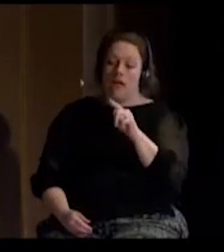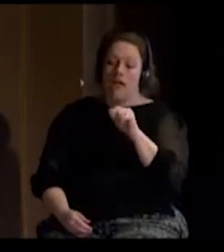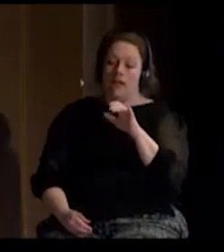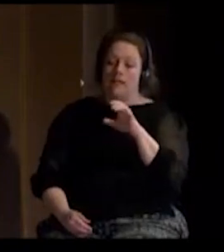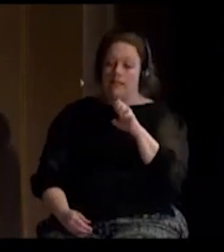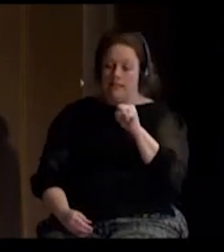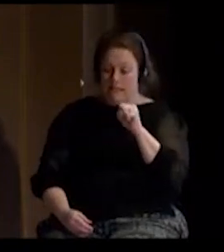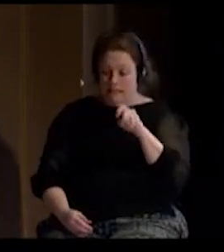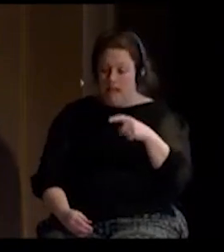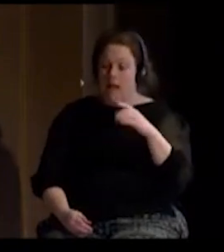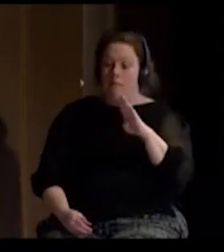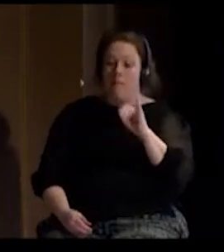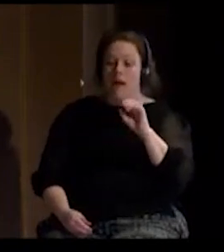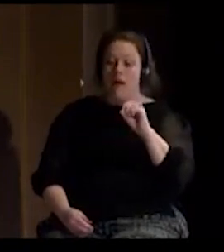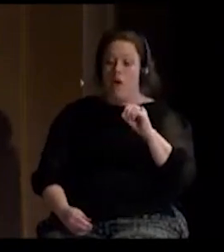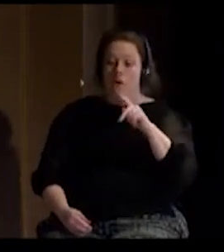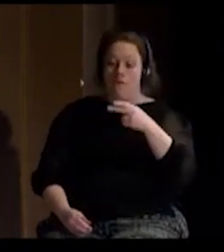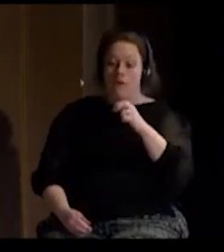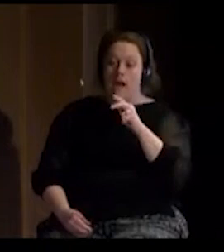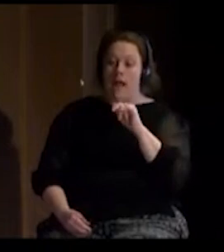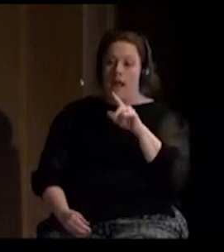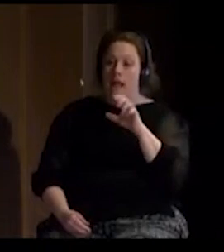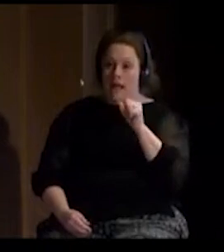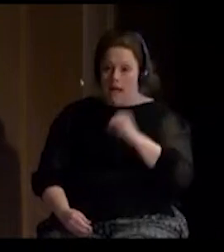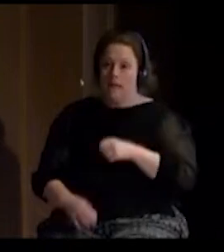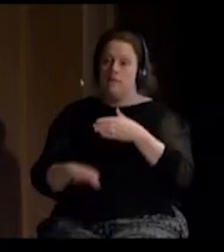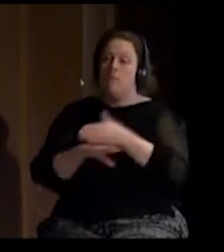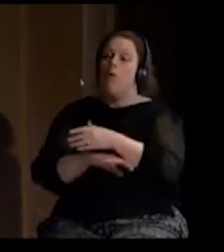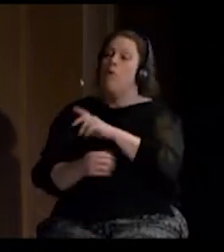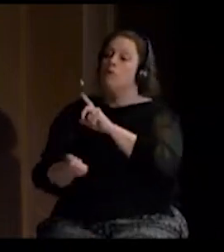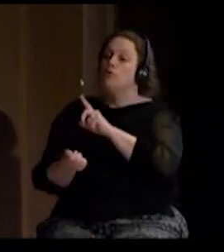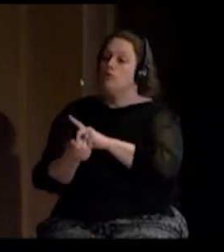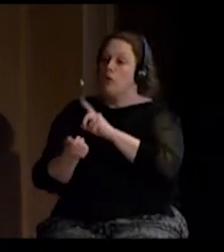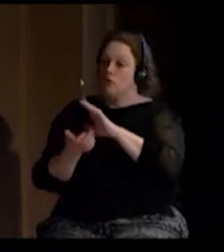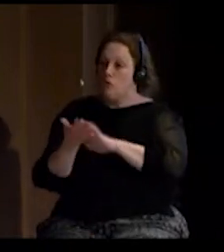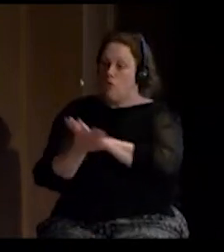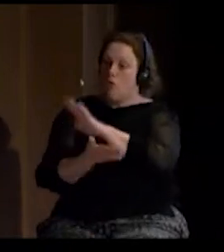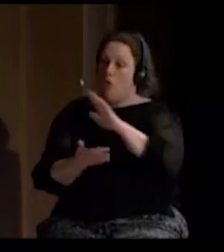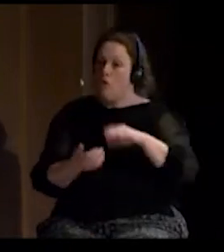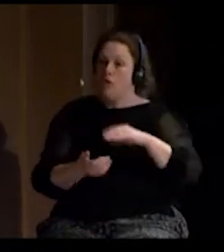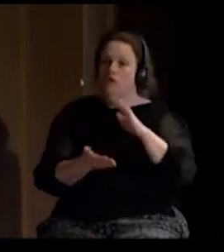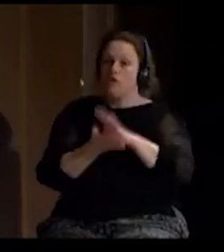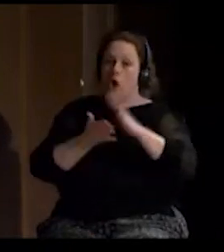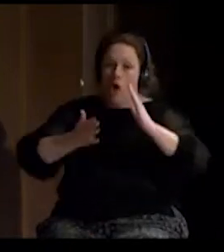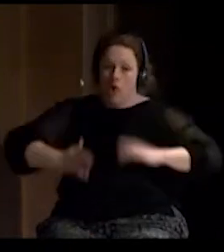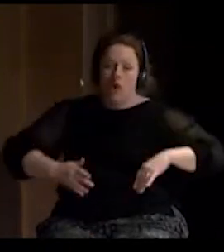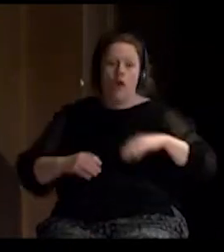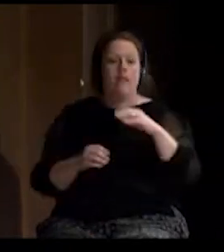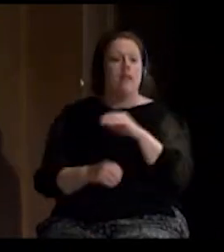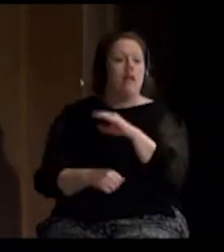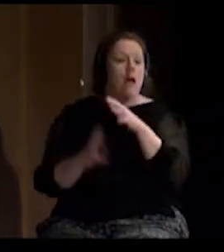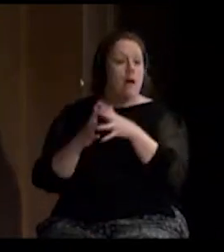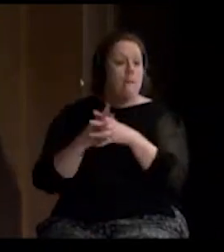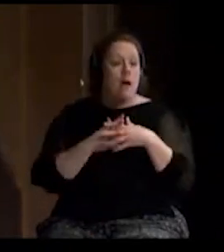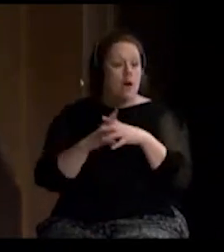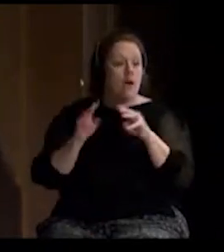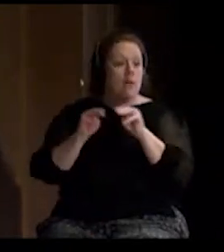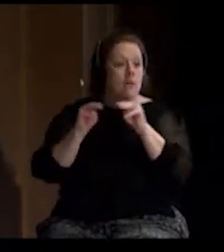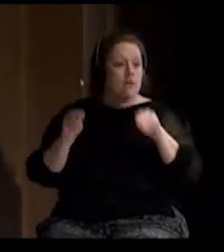Gerstner bioinformatics and computational biology postdoctoral scholar at the American Museum of Natural History in New York